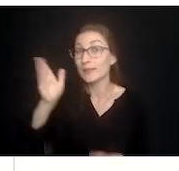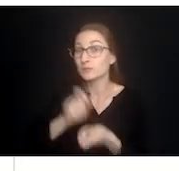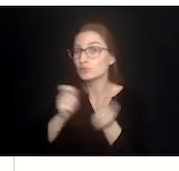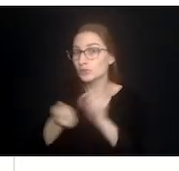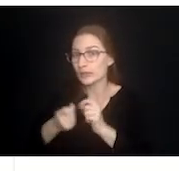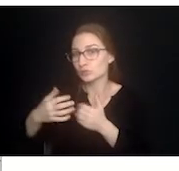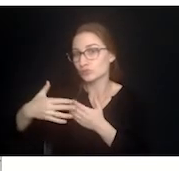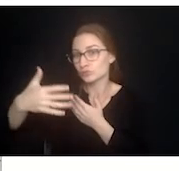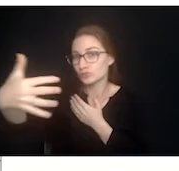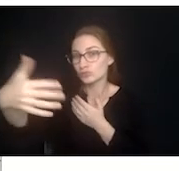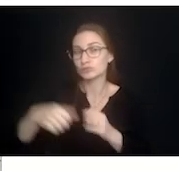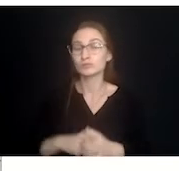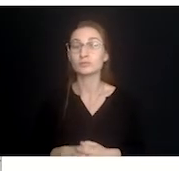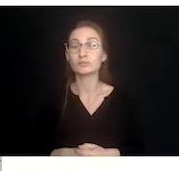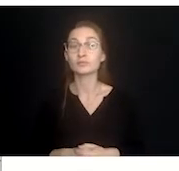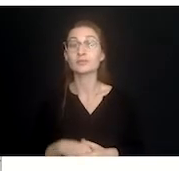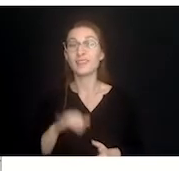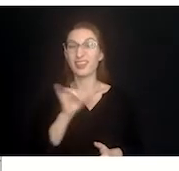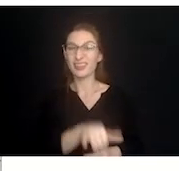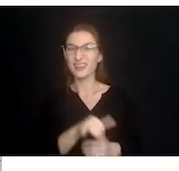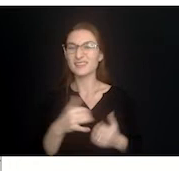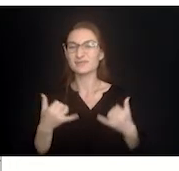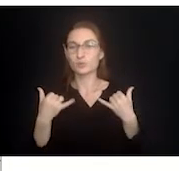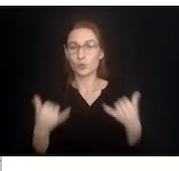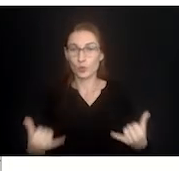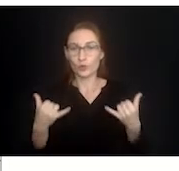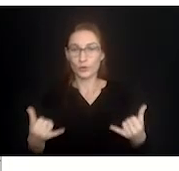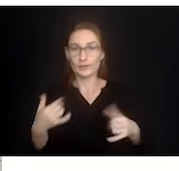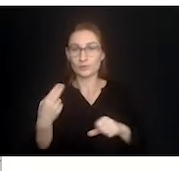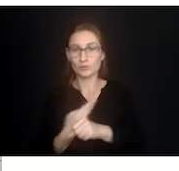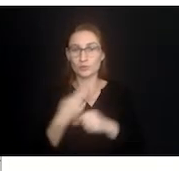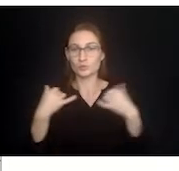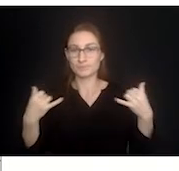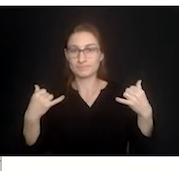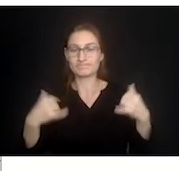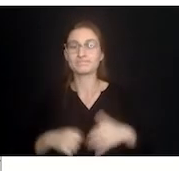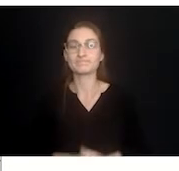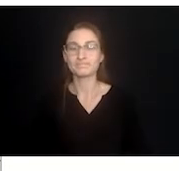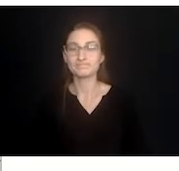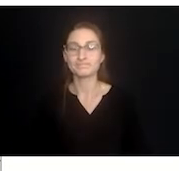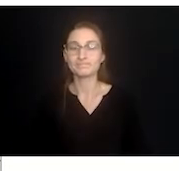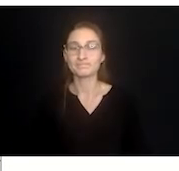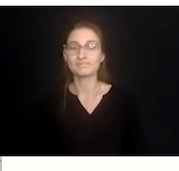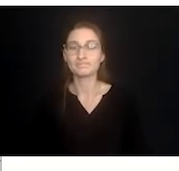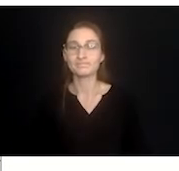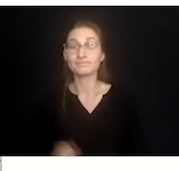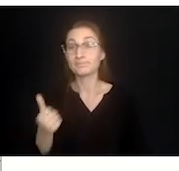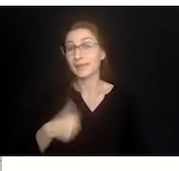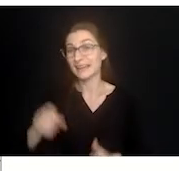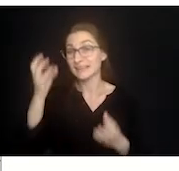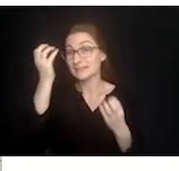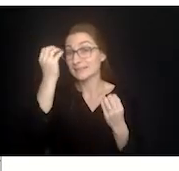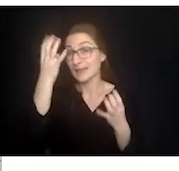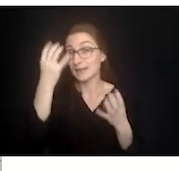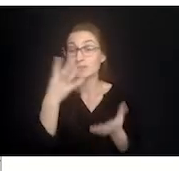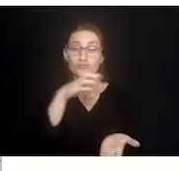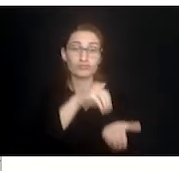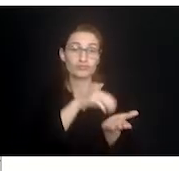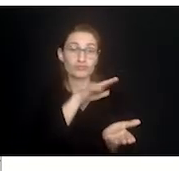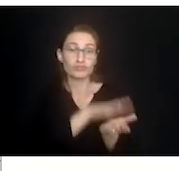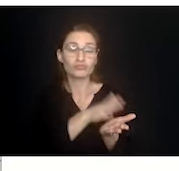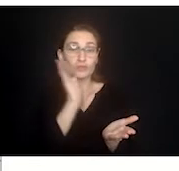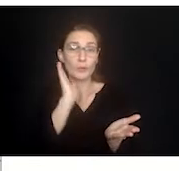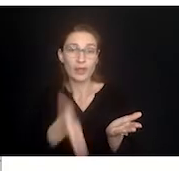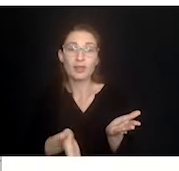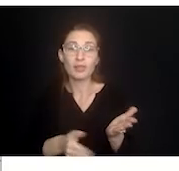important to note that they change over time. This is the one we currently most use today, for recording